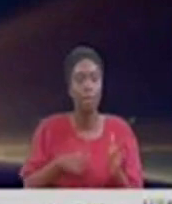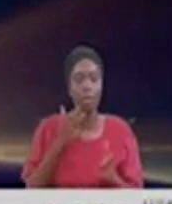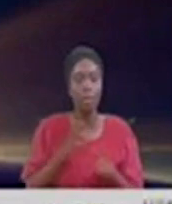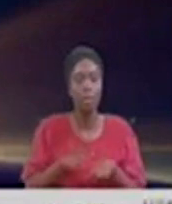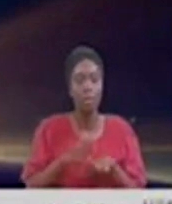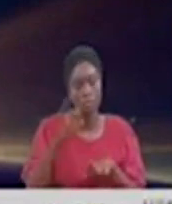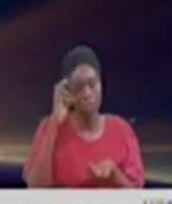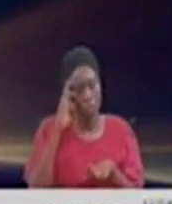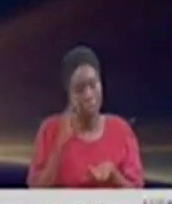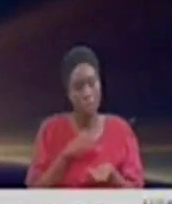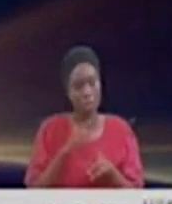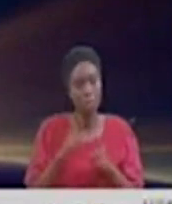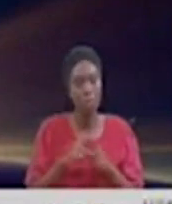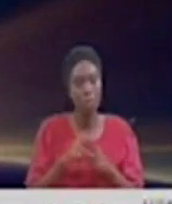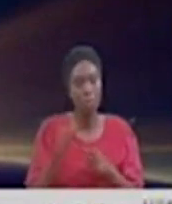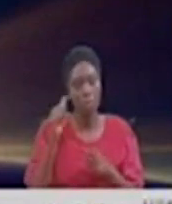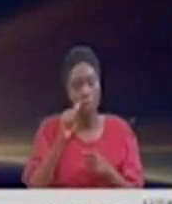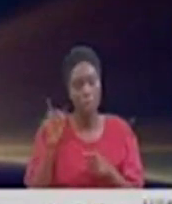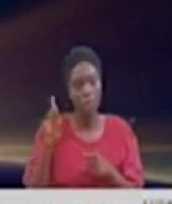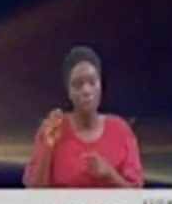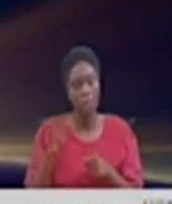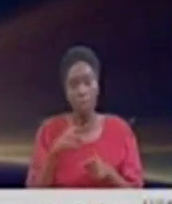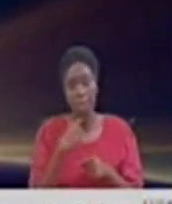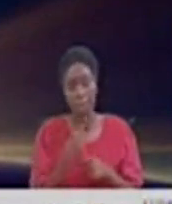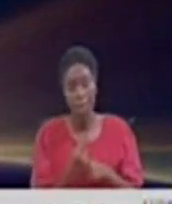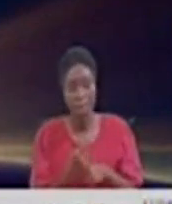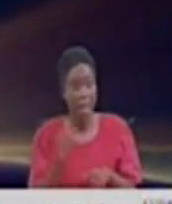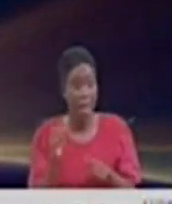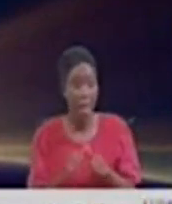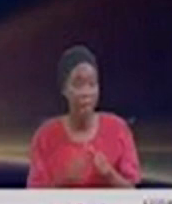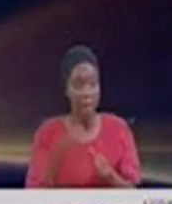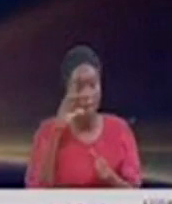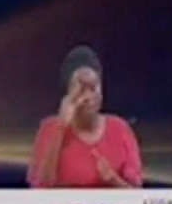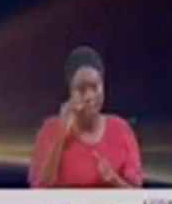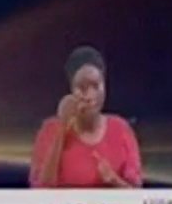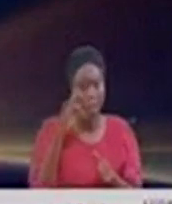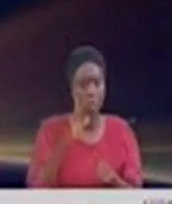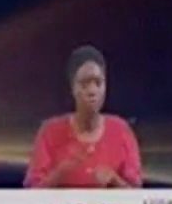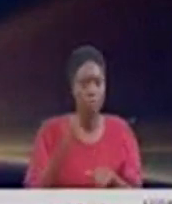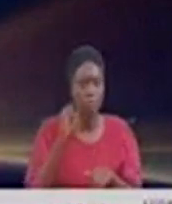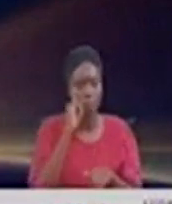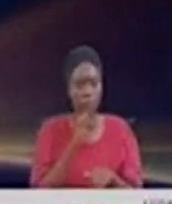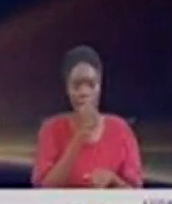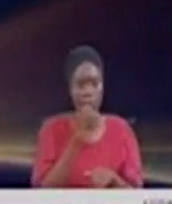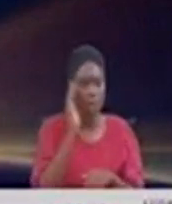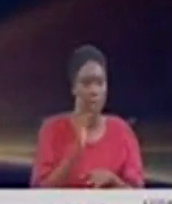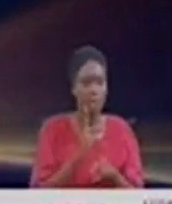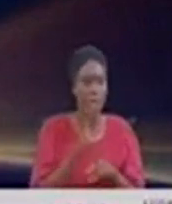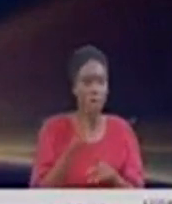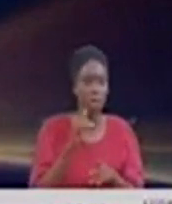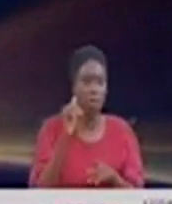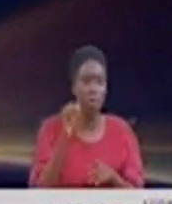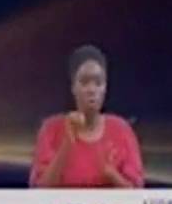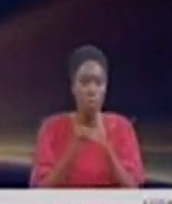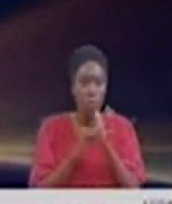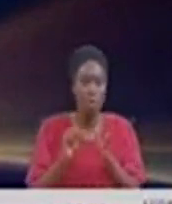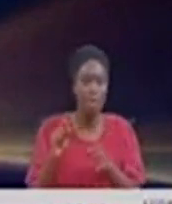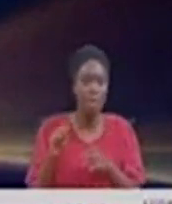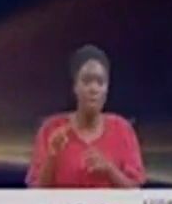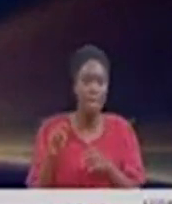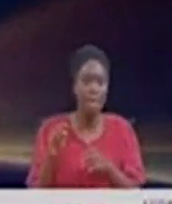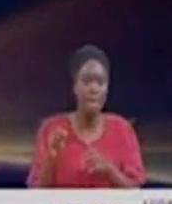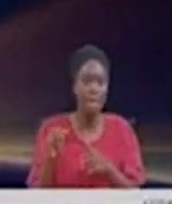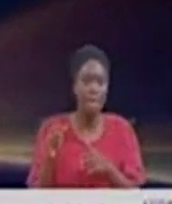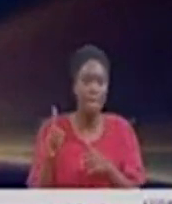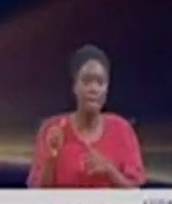unto Moses and unto Aaron, saying, Every man of the children of Israel shall pitch by his own standard with the